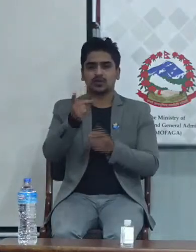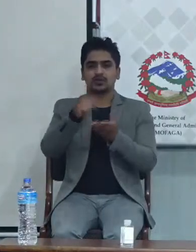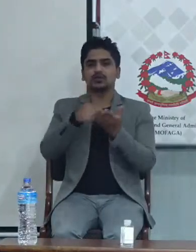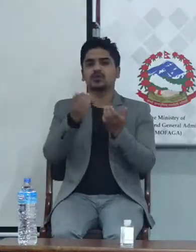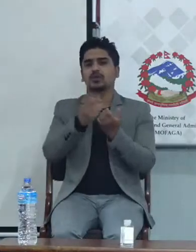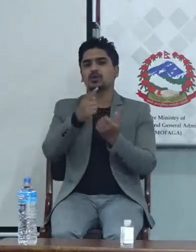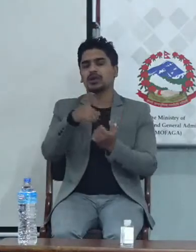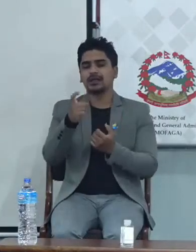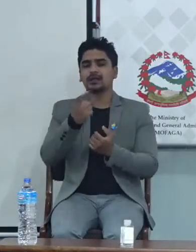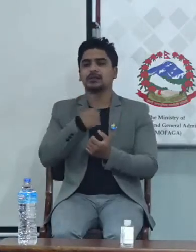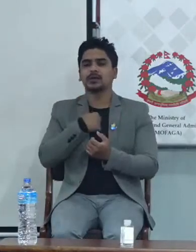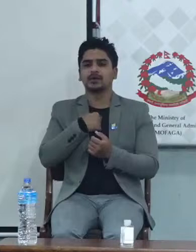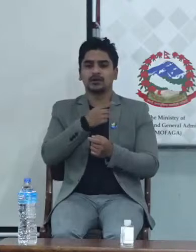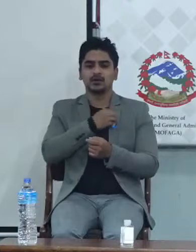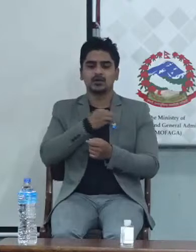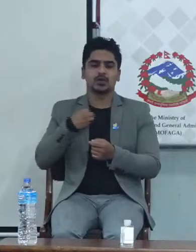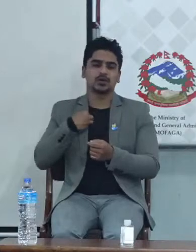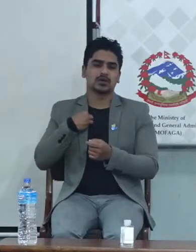is yours.